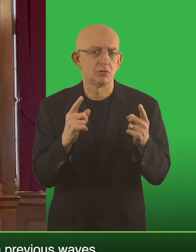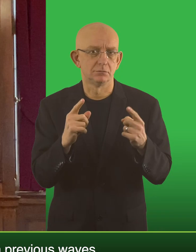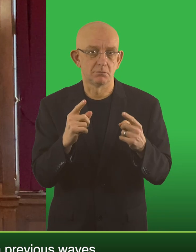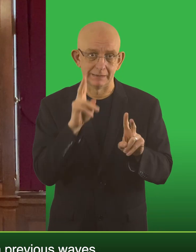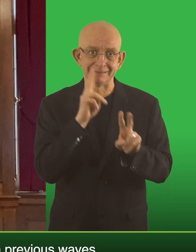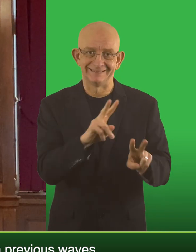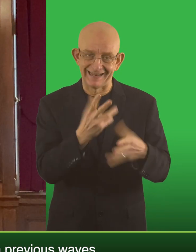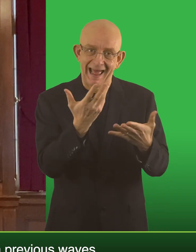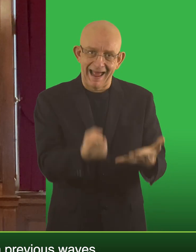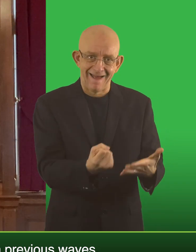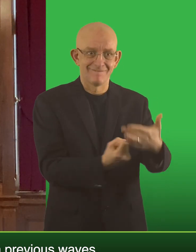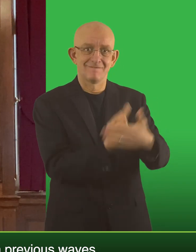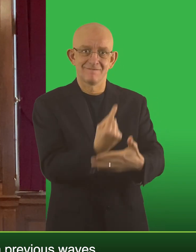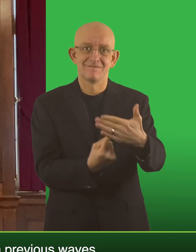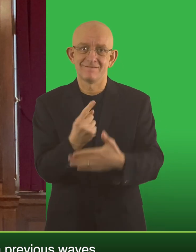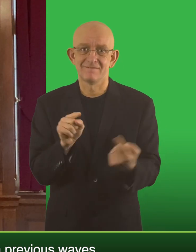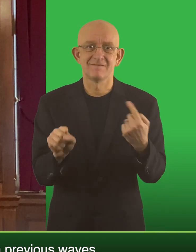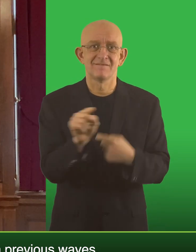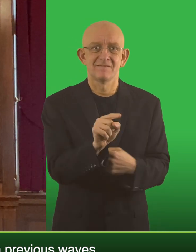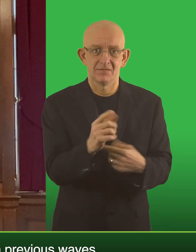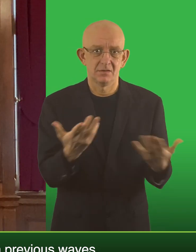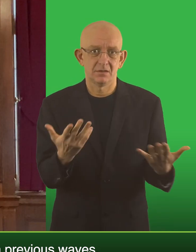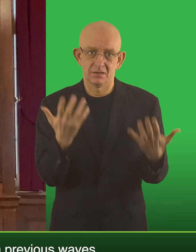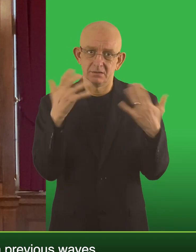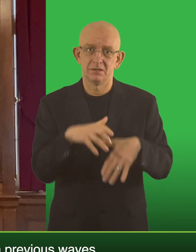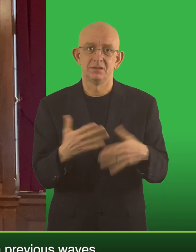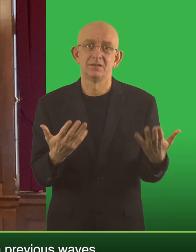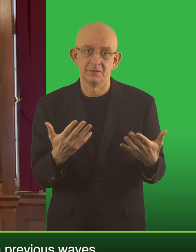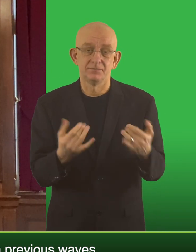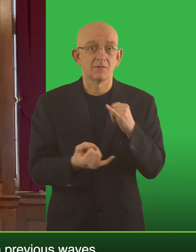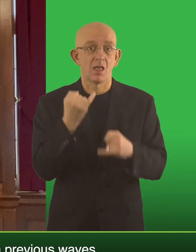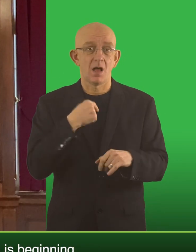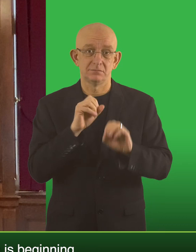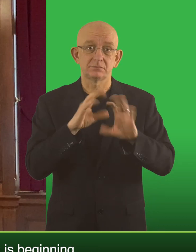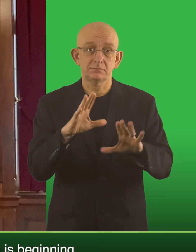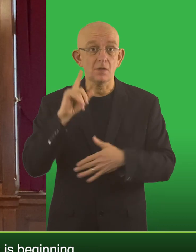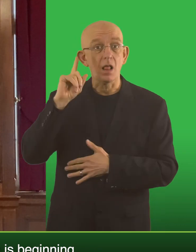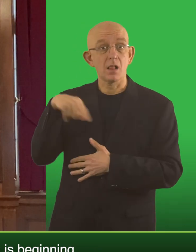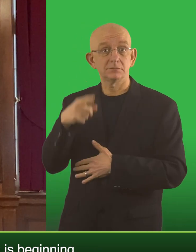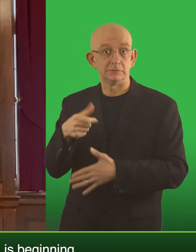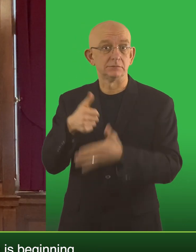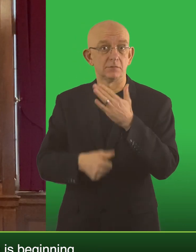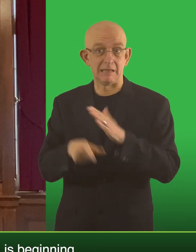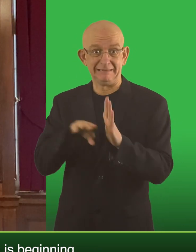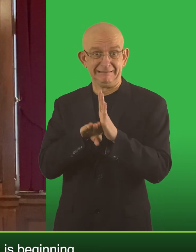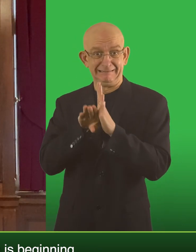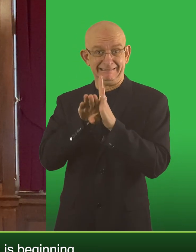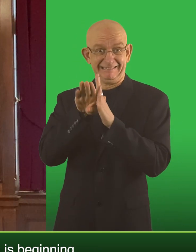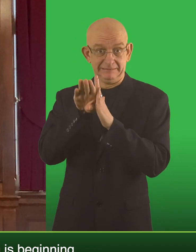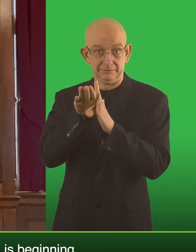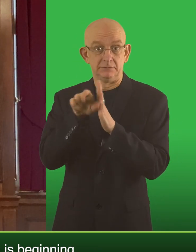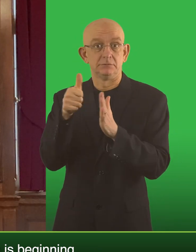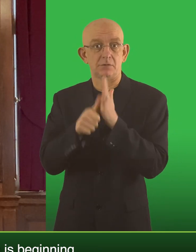much harm as we've seen in previous waves, but we're beginning to see cases. And last point from me,